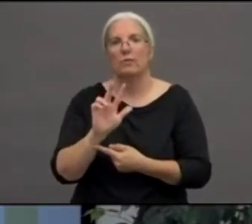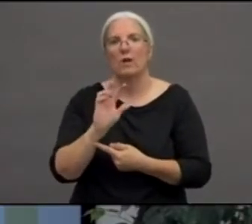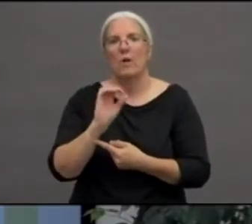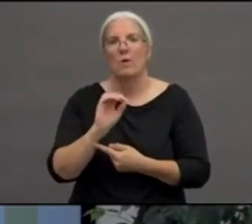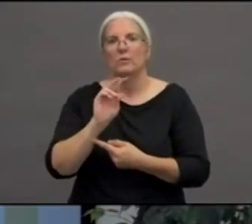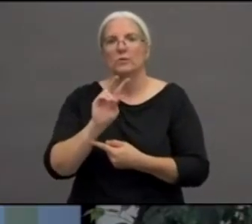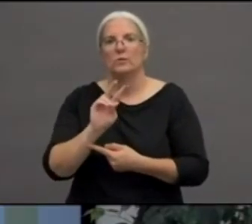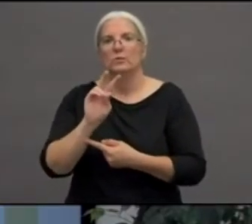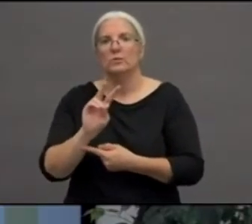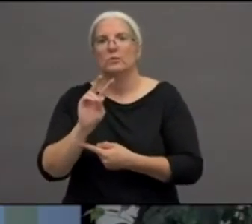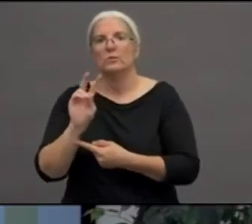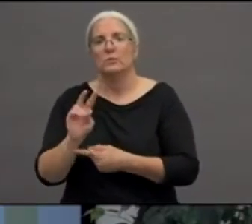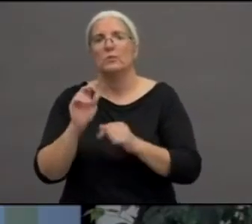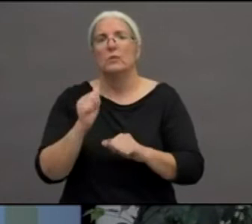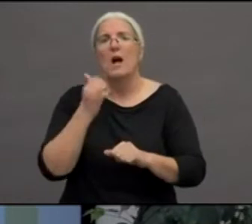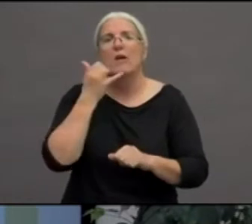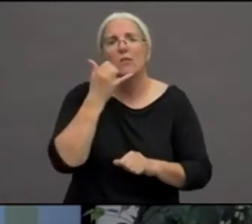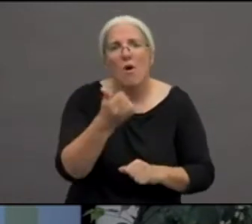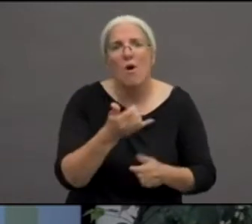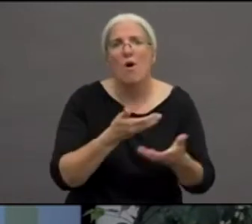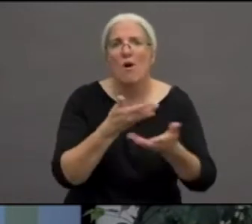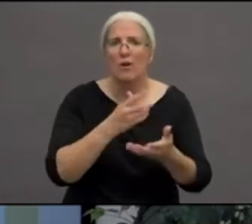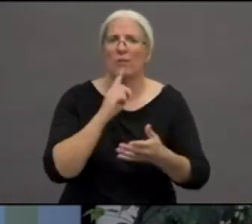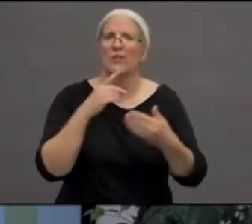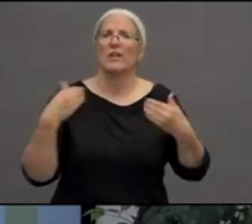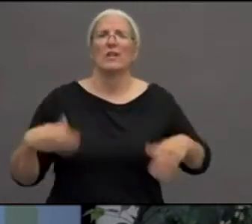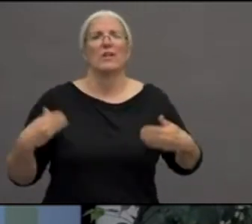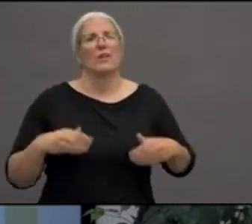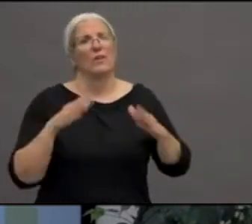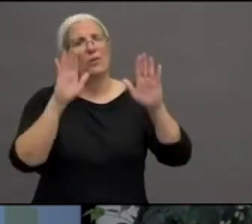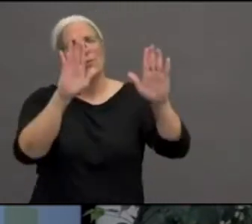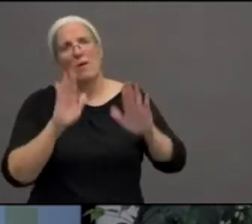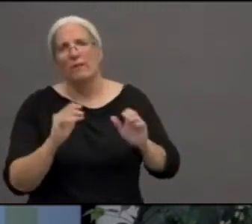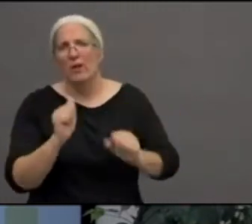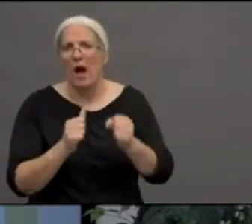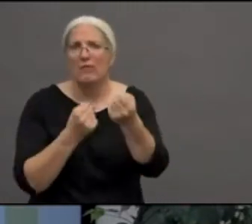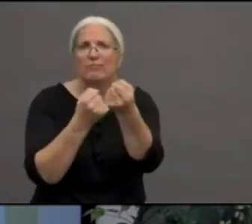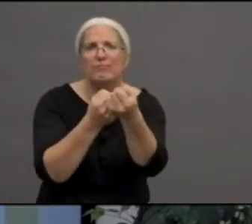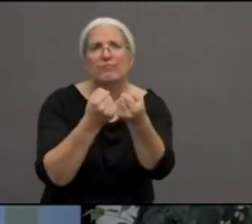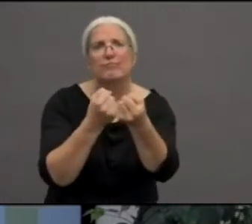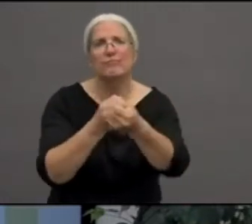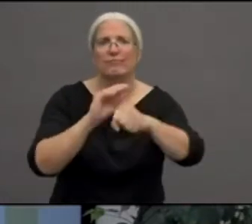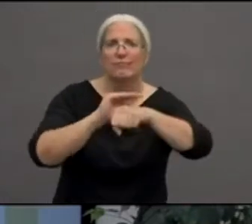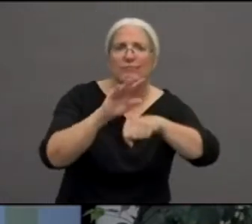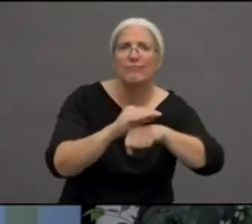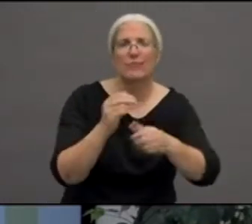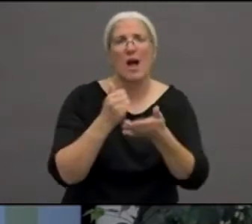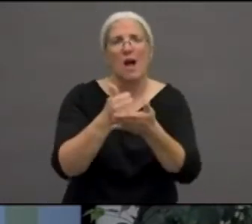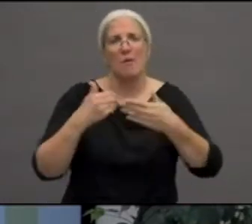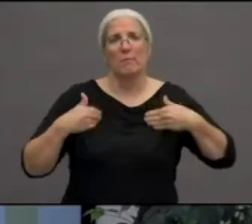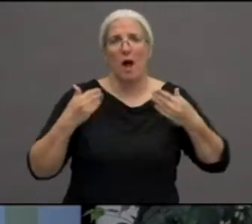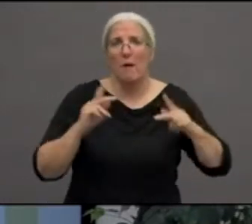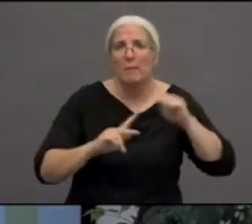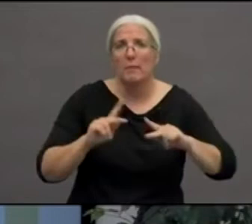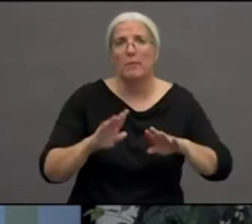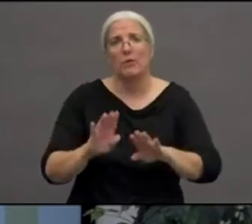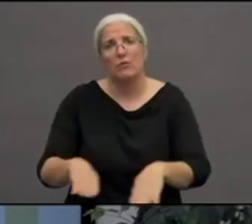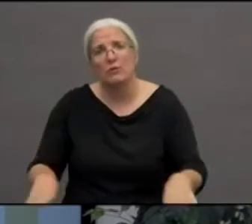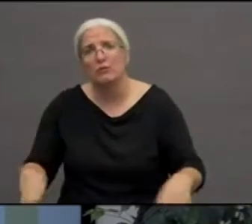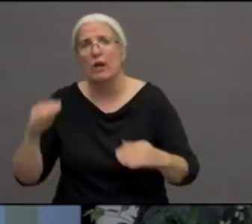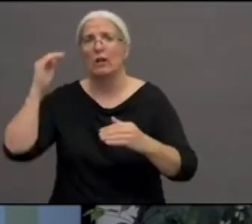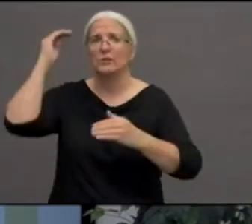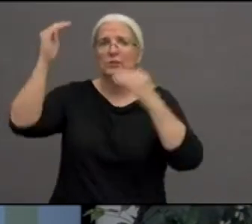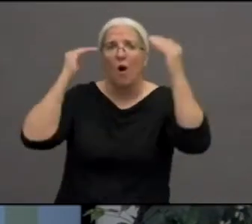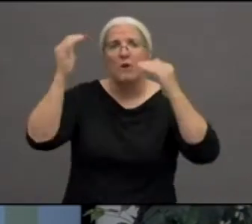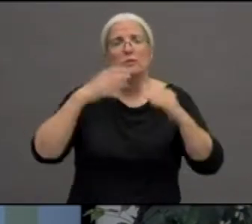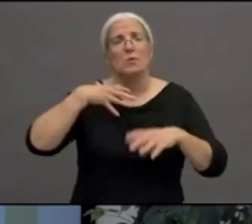408-243-0222. They're a wonderful organization that can help young people as well as children and adults and older adults